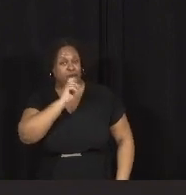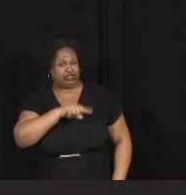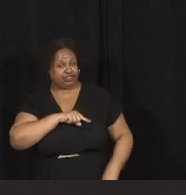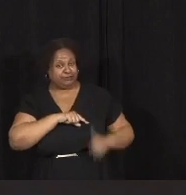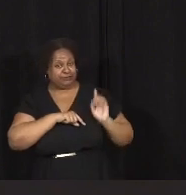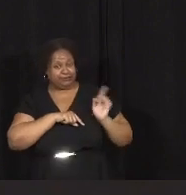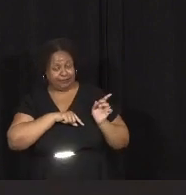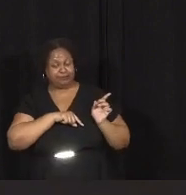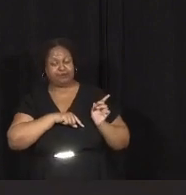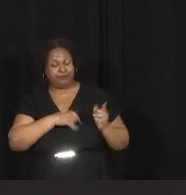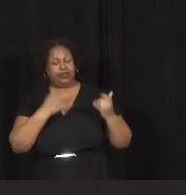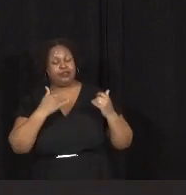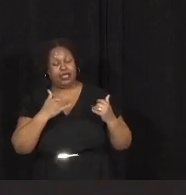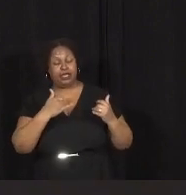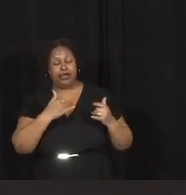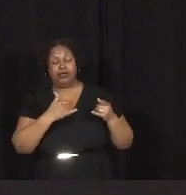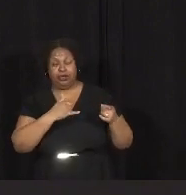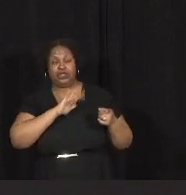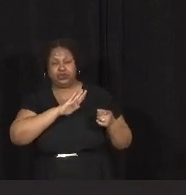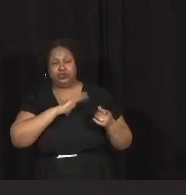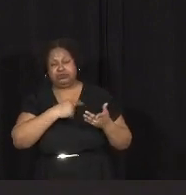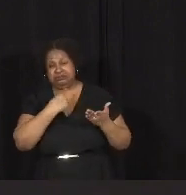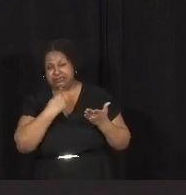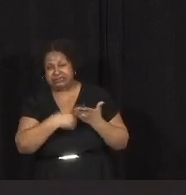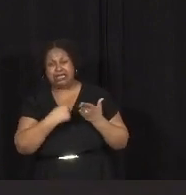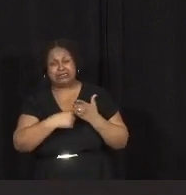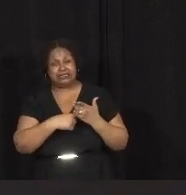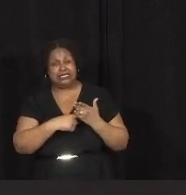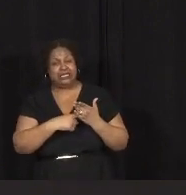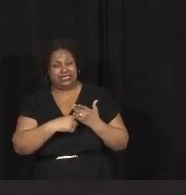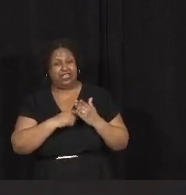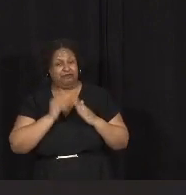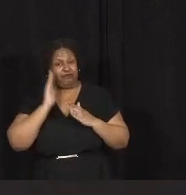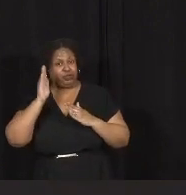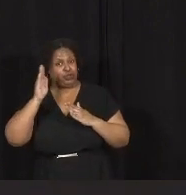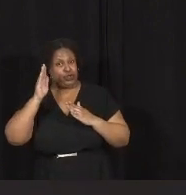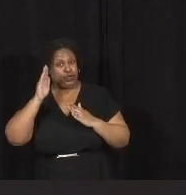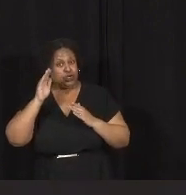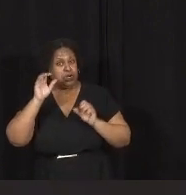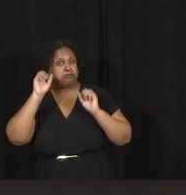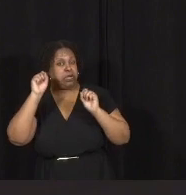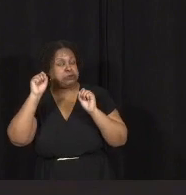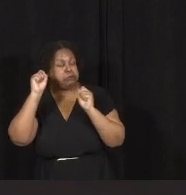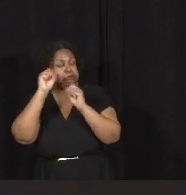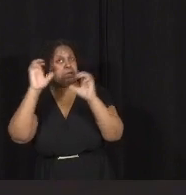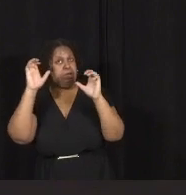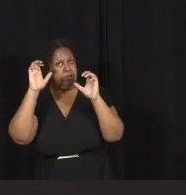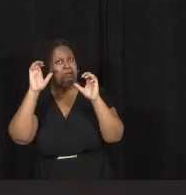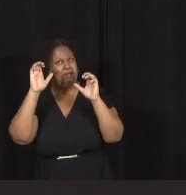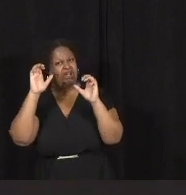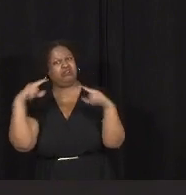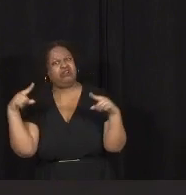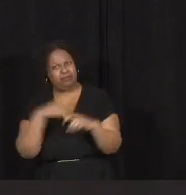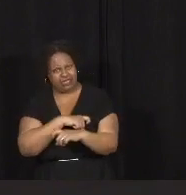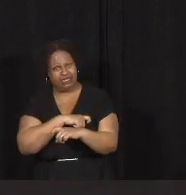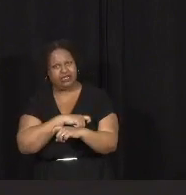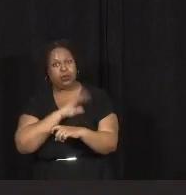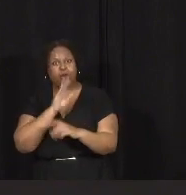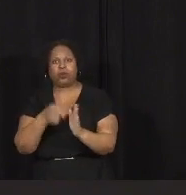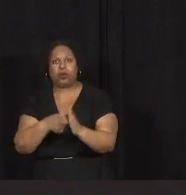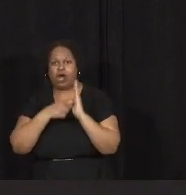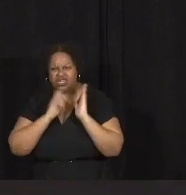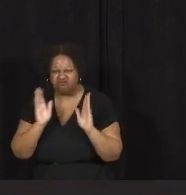complicated future scenario that truly will require very sophisticated models and the very best